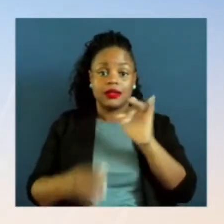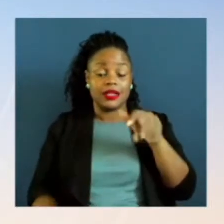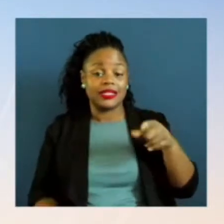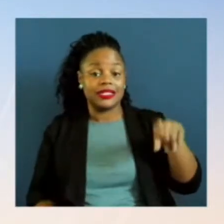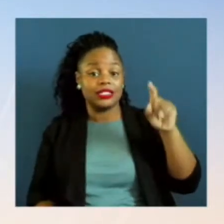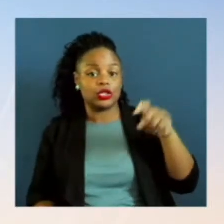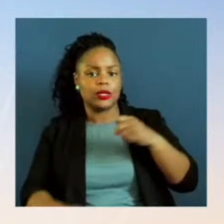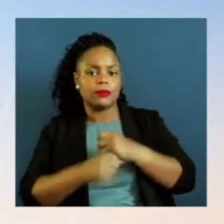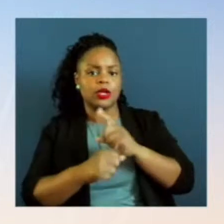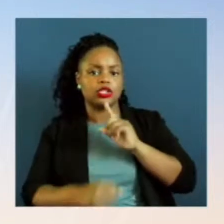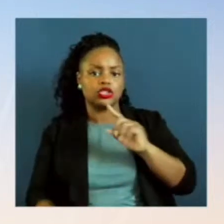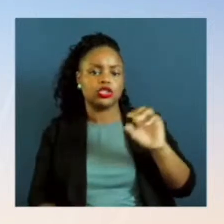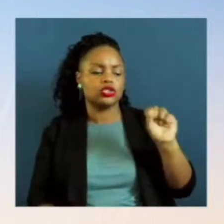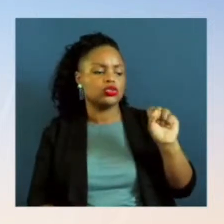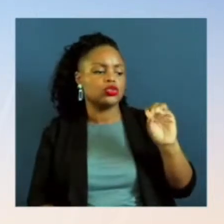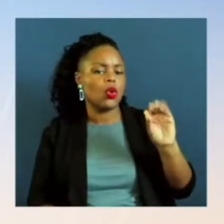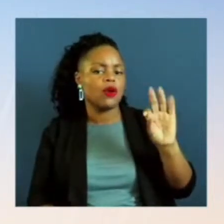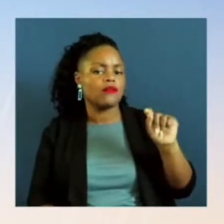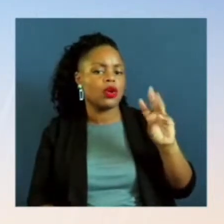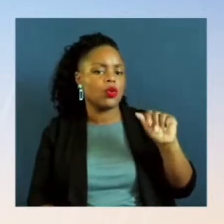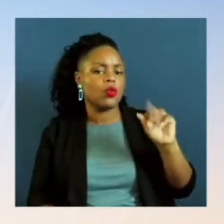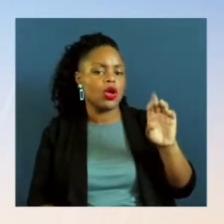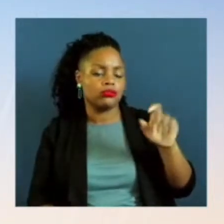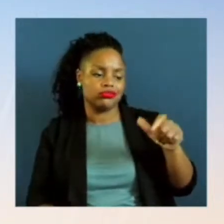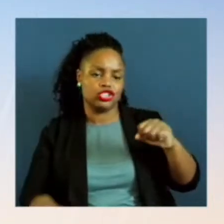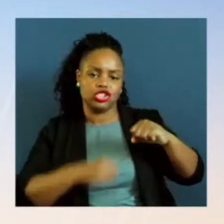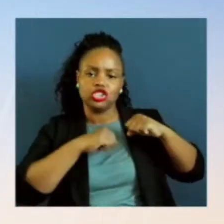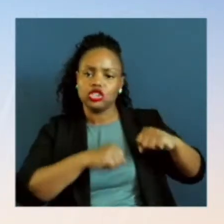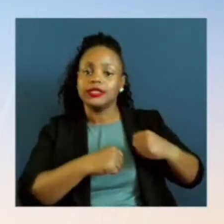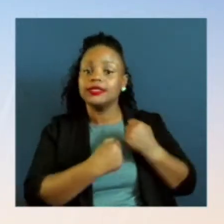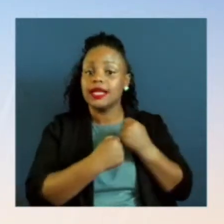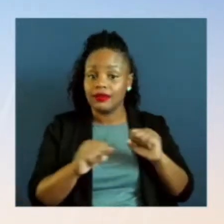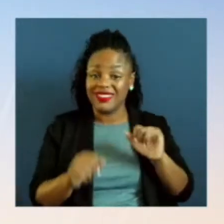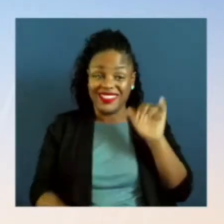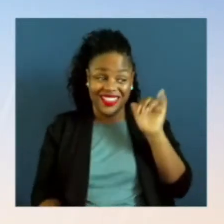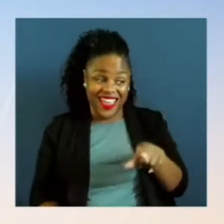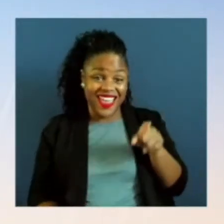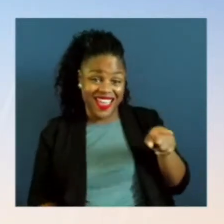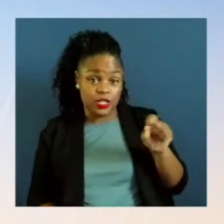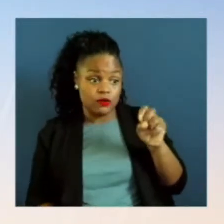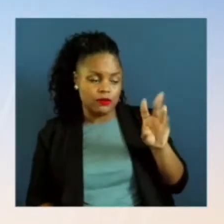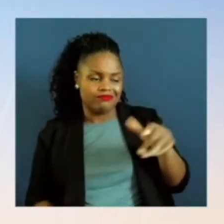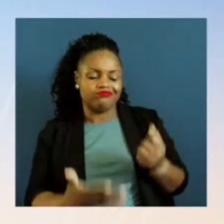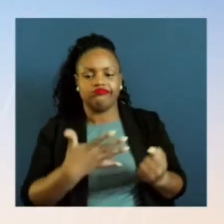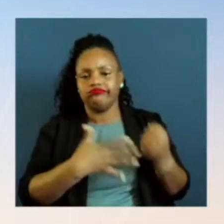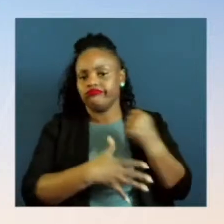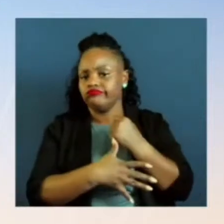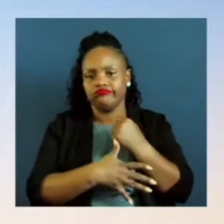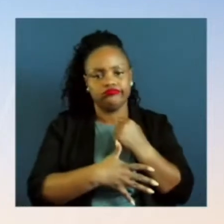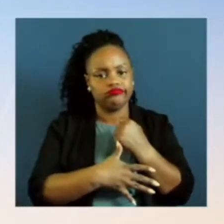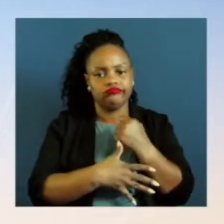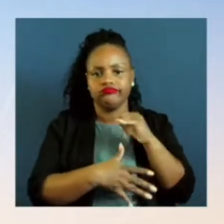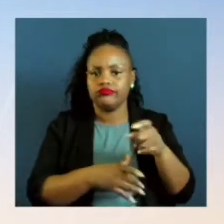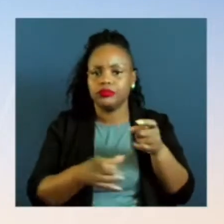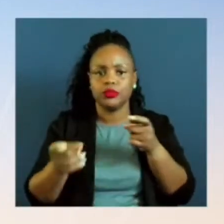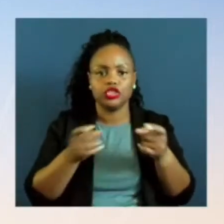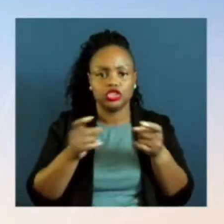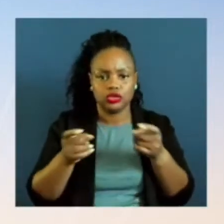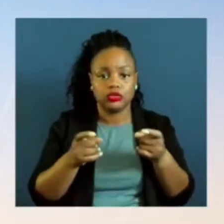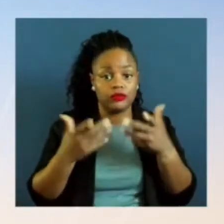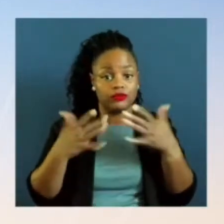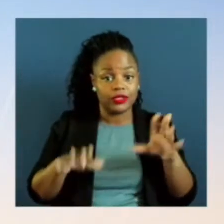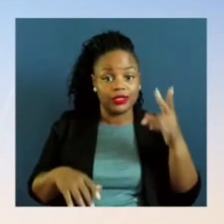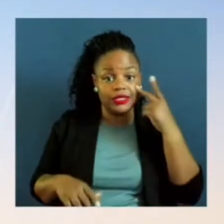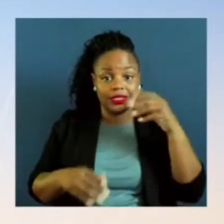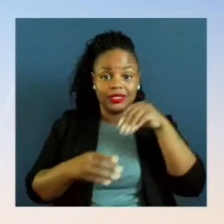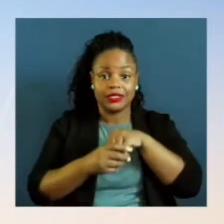as possible is something that's absolutely a priority of this administration. I think you saw in the President's executive order, he mandated